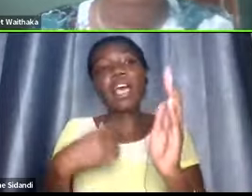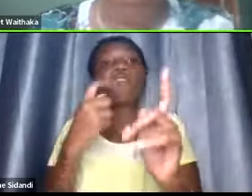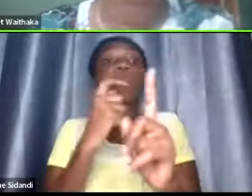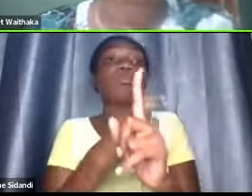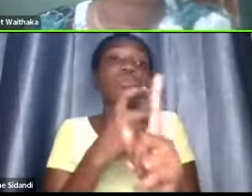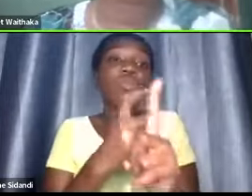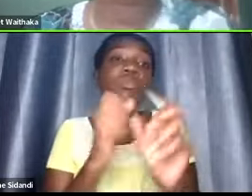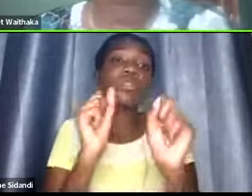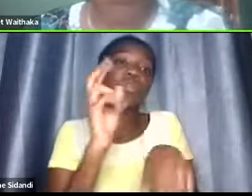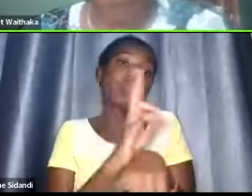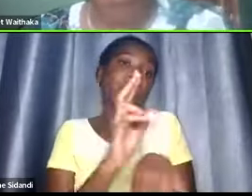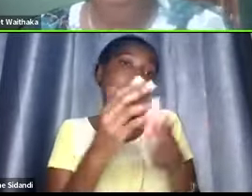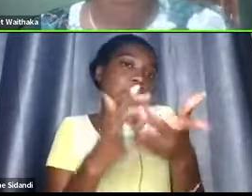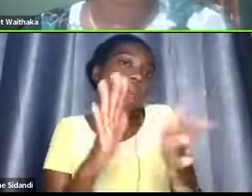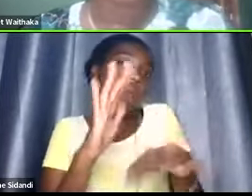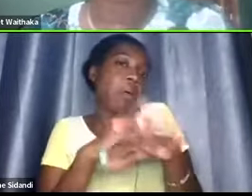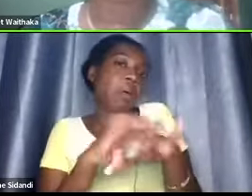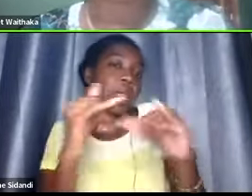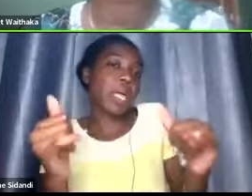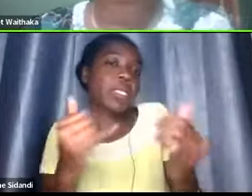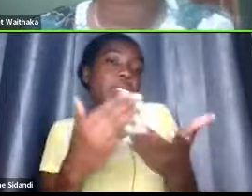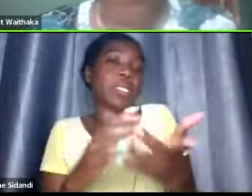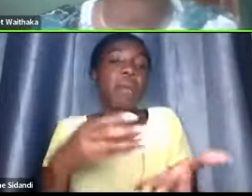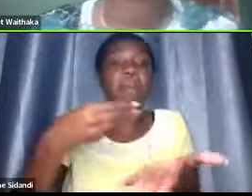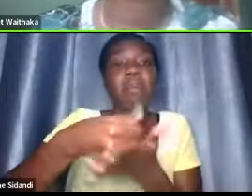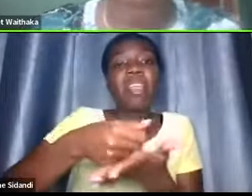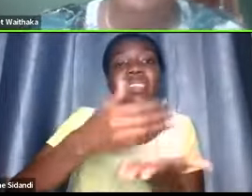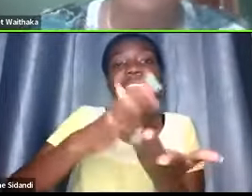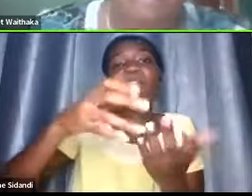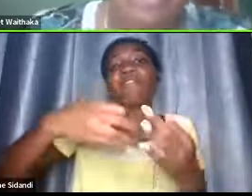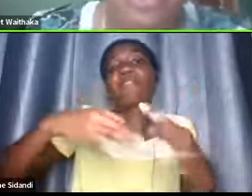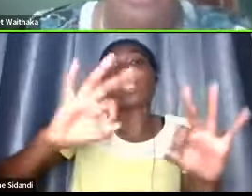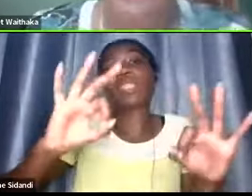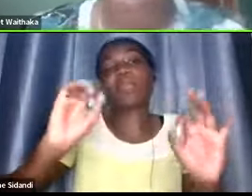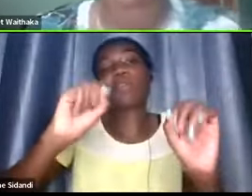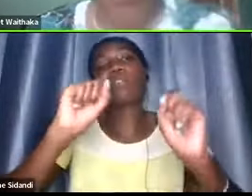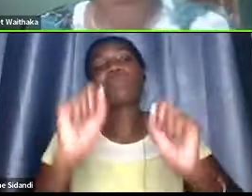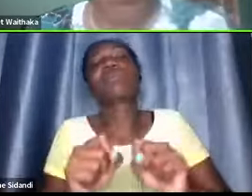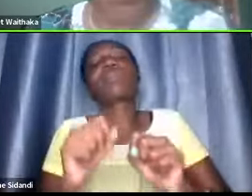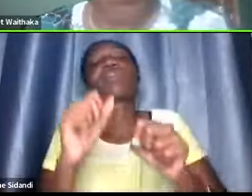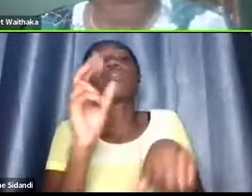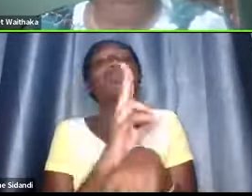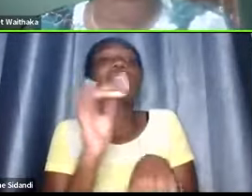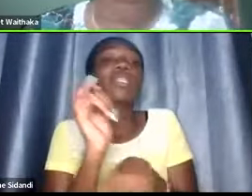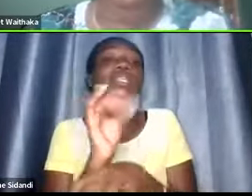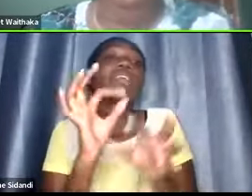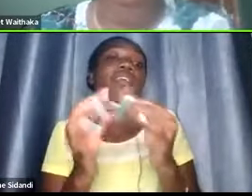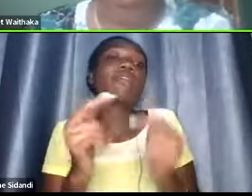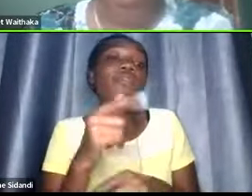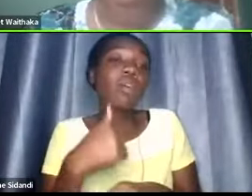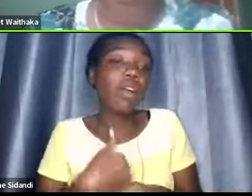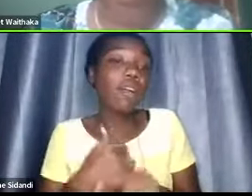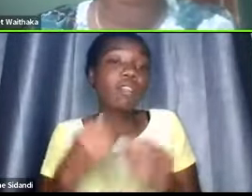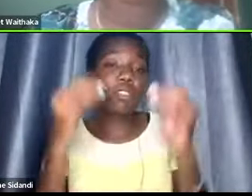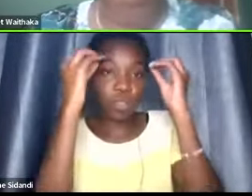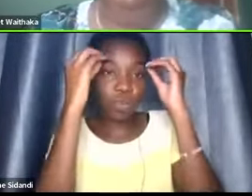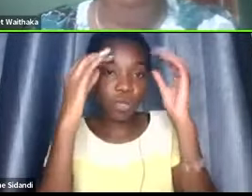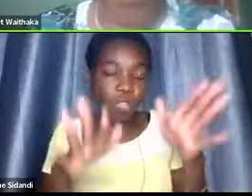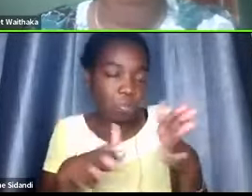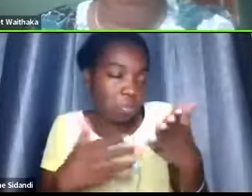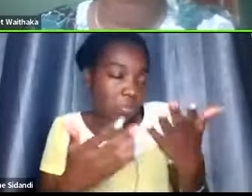are paid for, some of them are free. We can always have. Should you have a student who is, or a child who